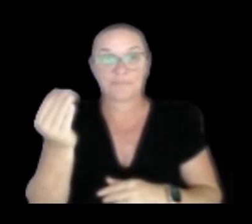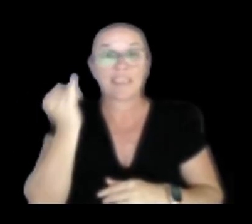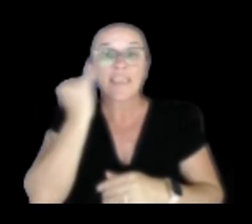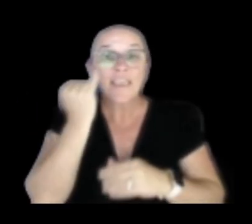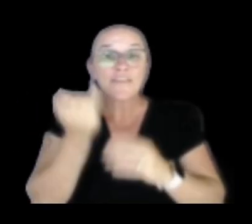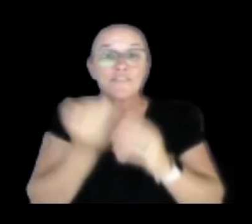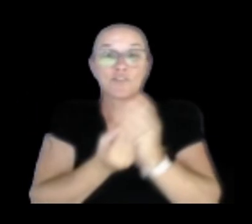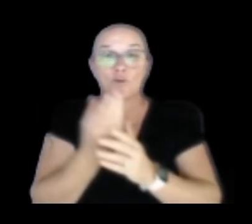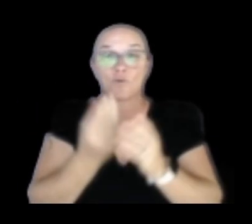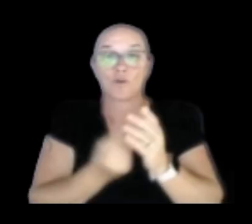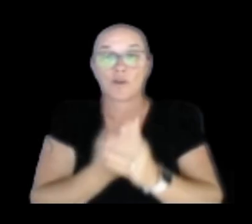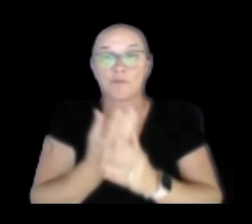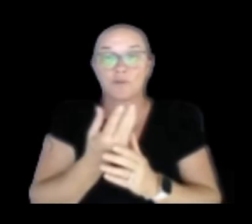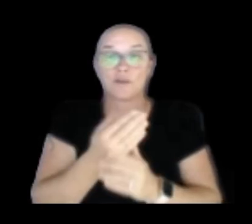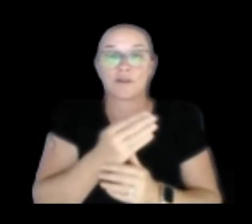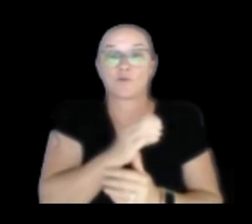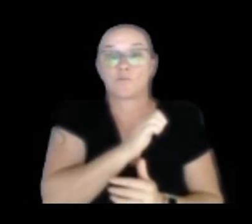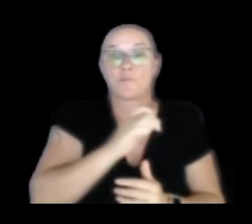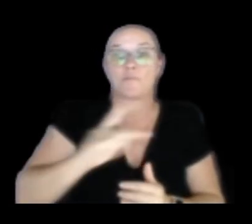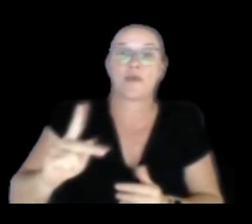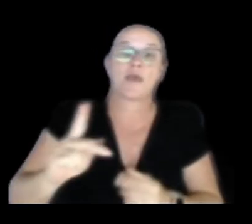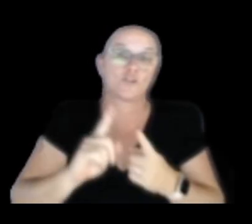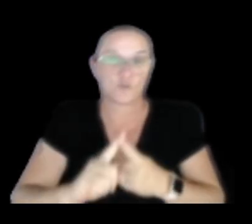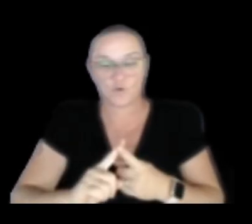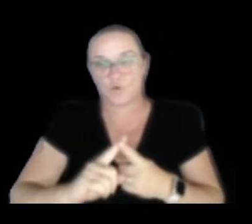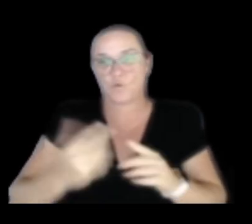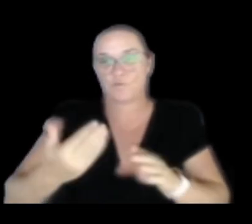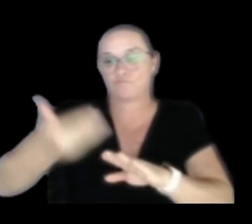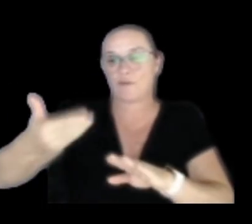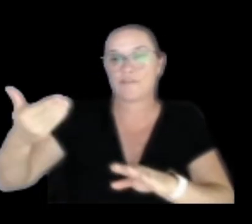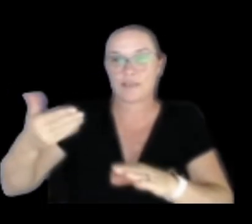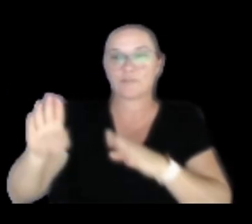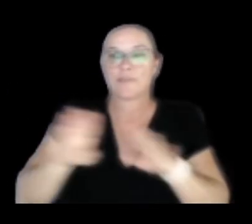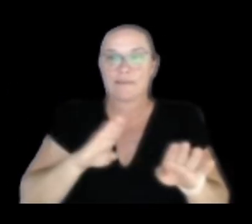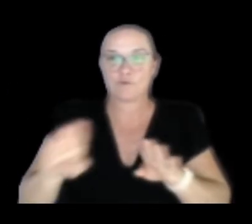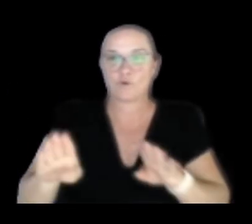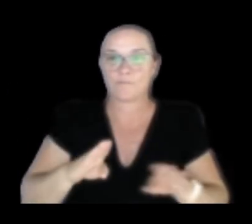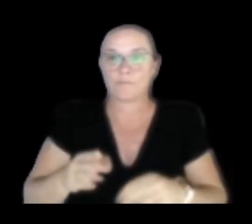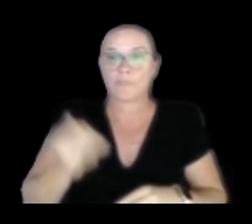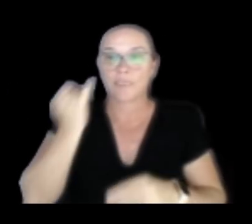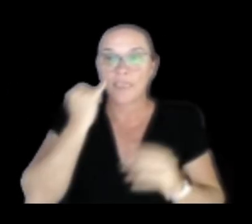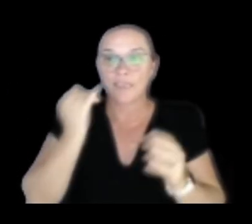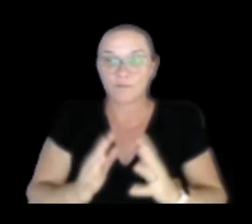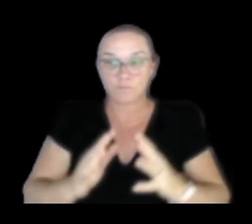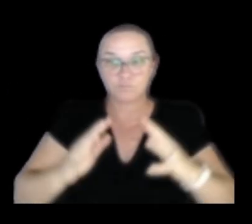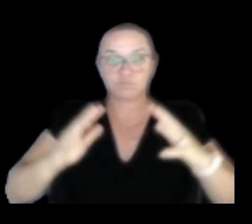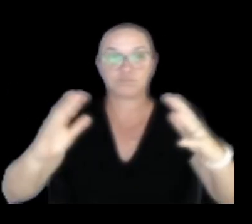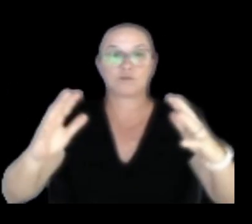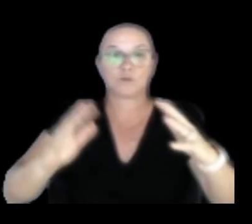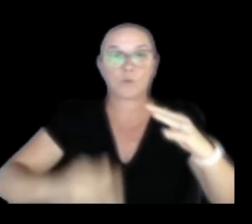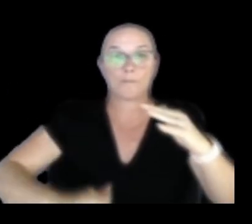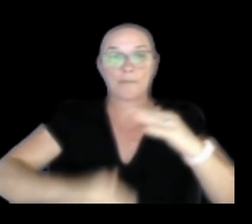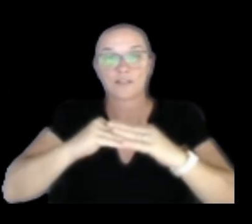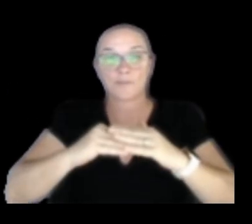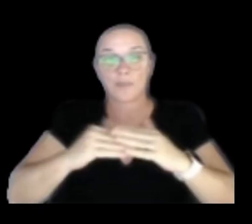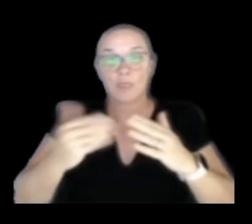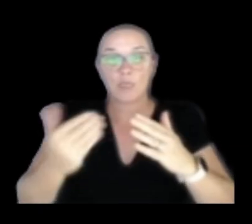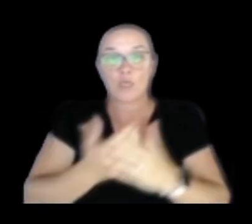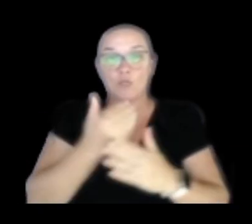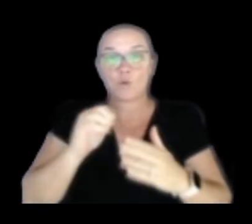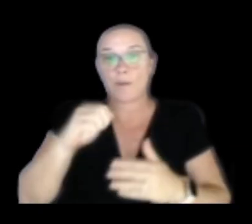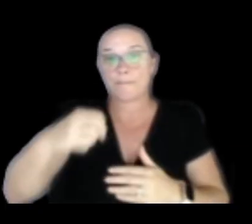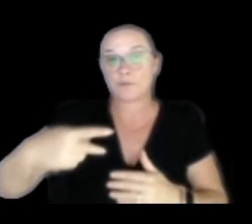goes back to the modeled behavior. If it needs to reinflate to the episode 18 maximum, the onset of a new episode may be